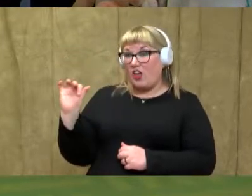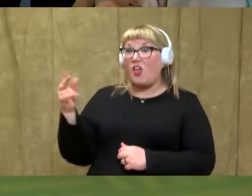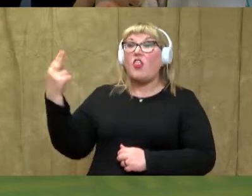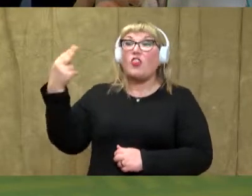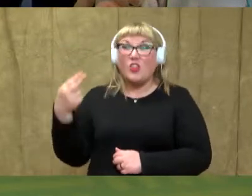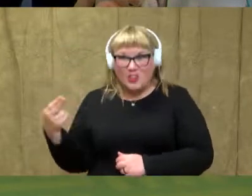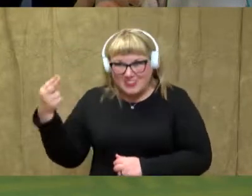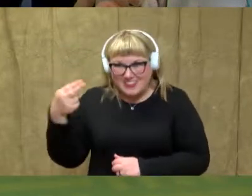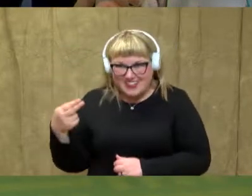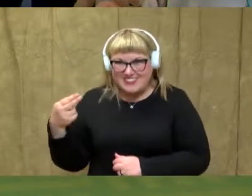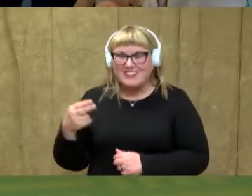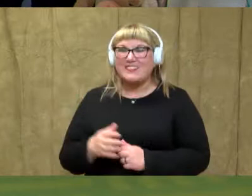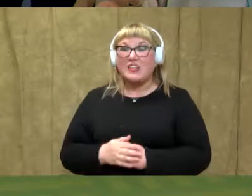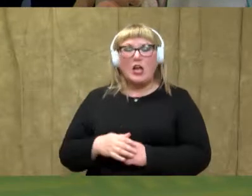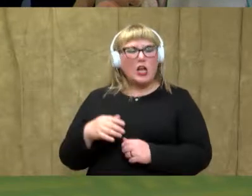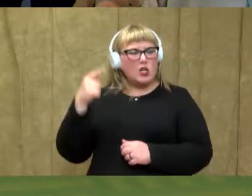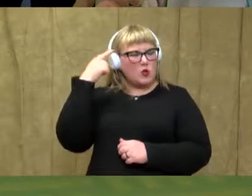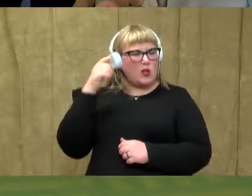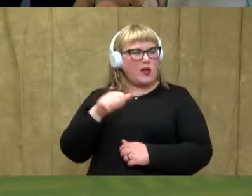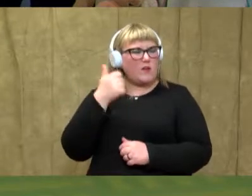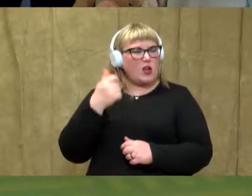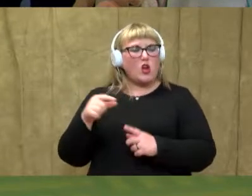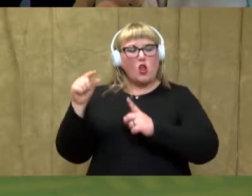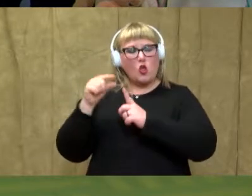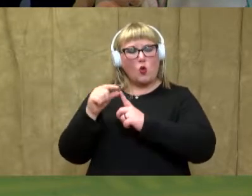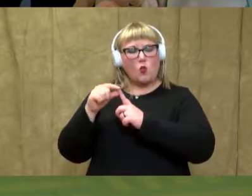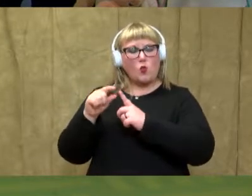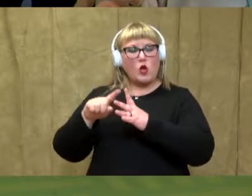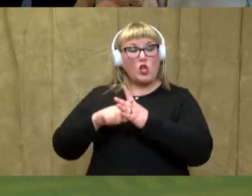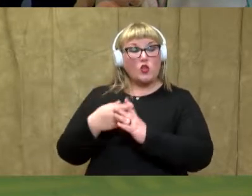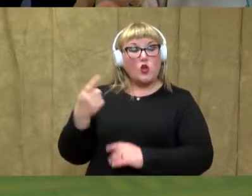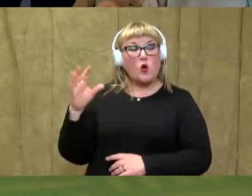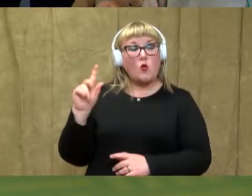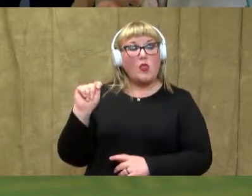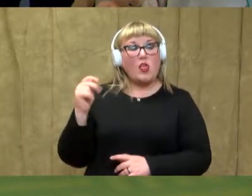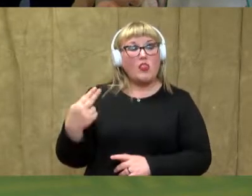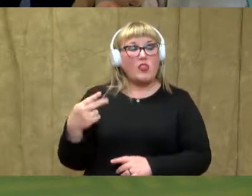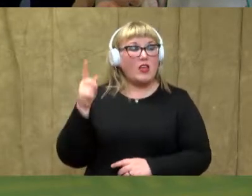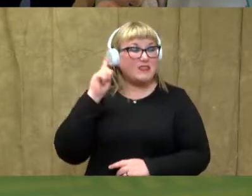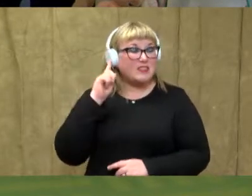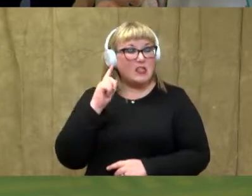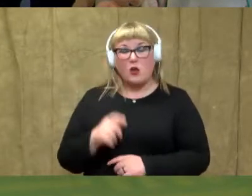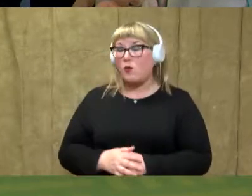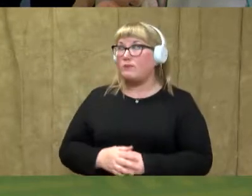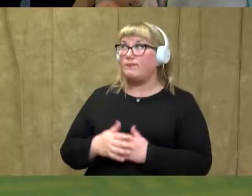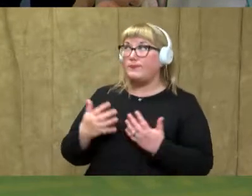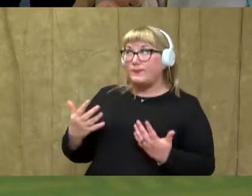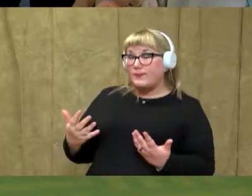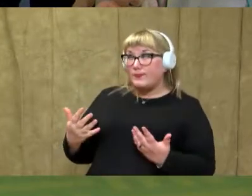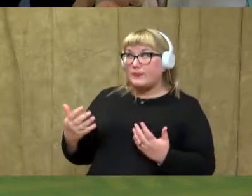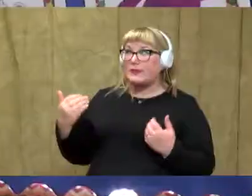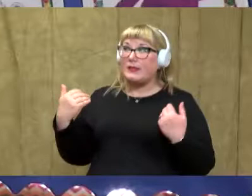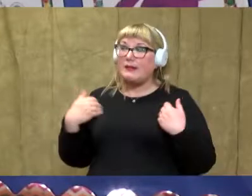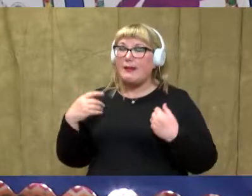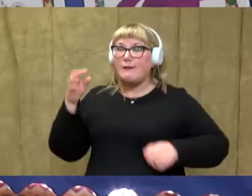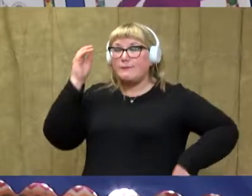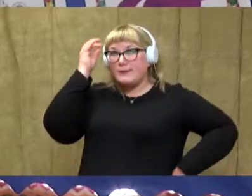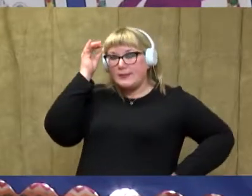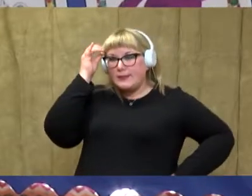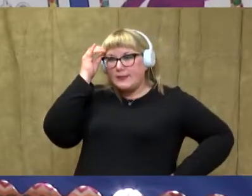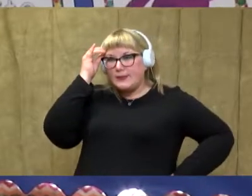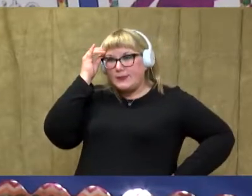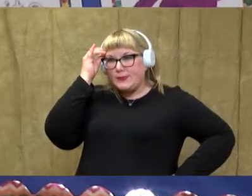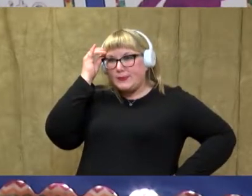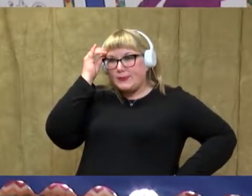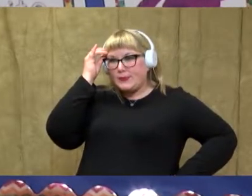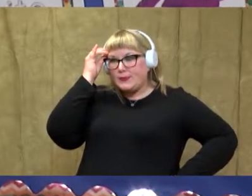Thursday. Can you think of another word, Miss Harris, that starts with the sound? Okay, well, I have my thinking cap